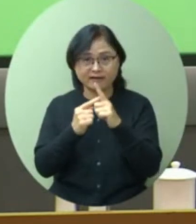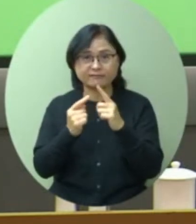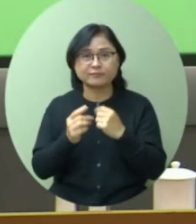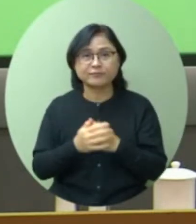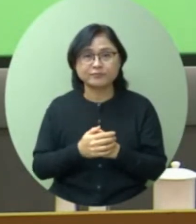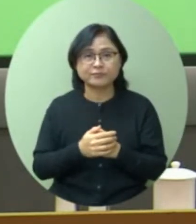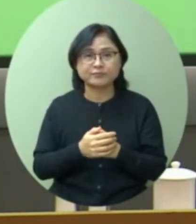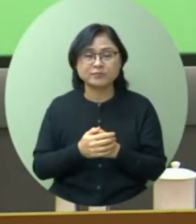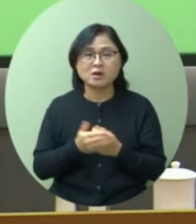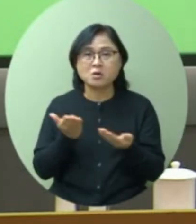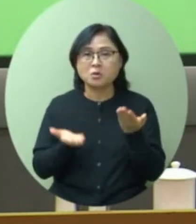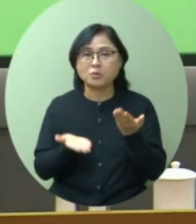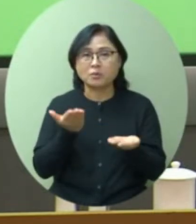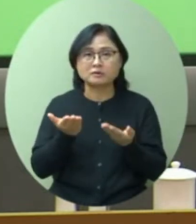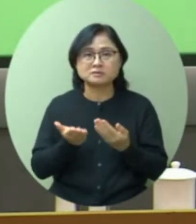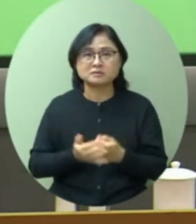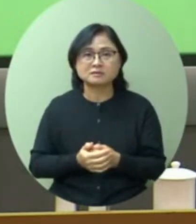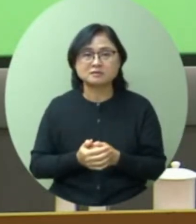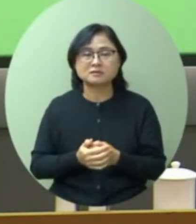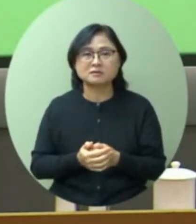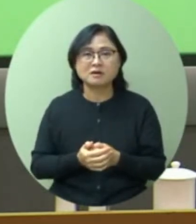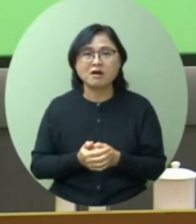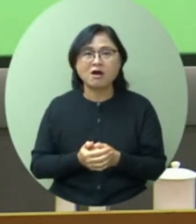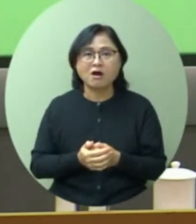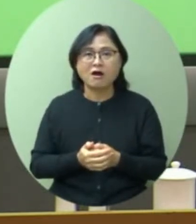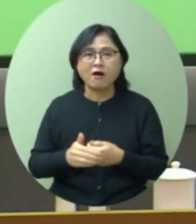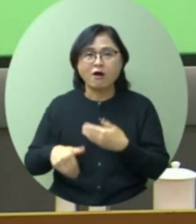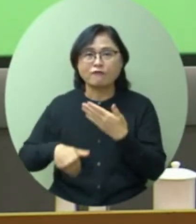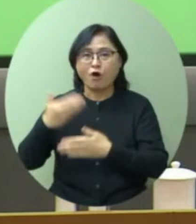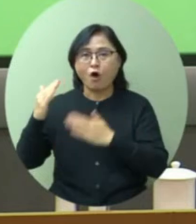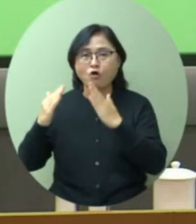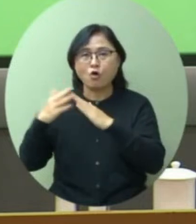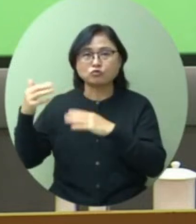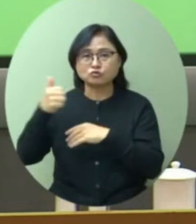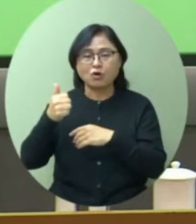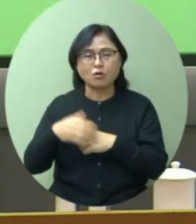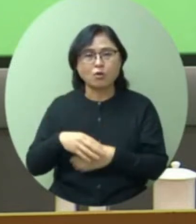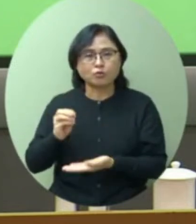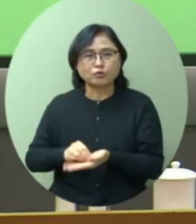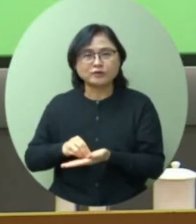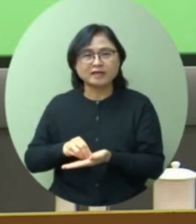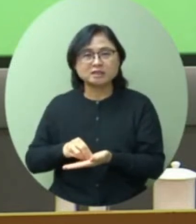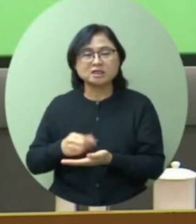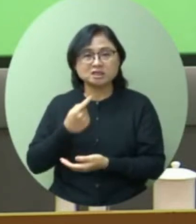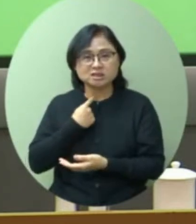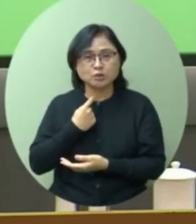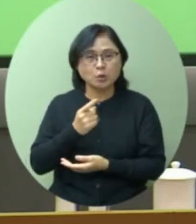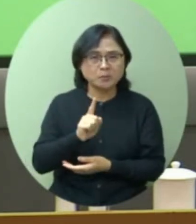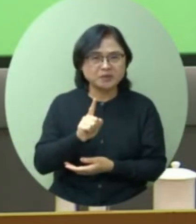see that actions are taken against them.